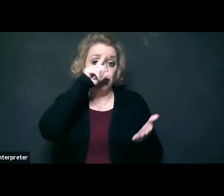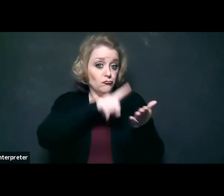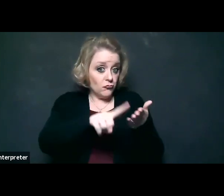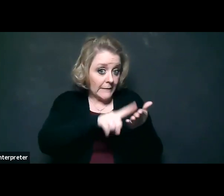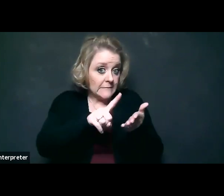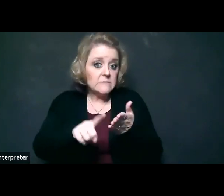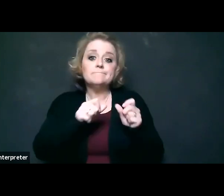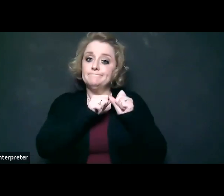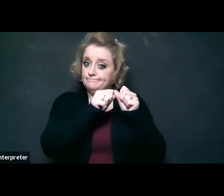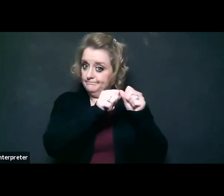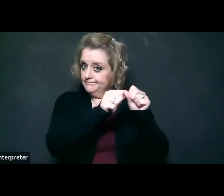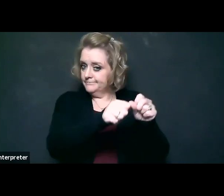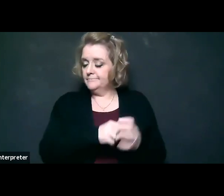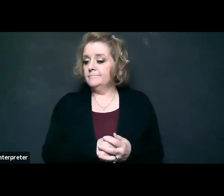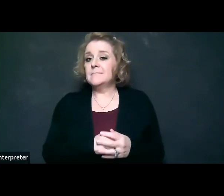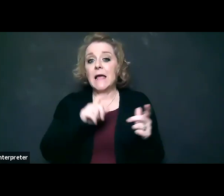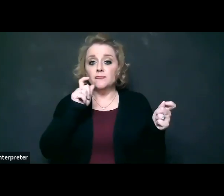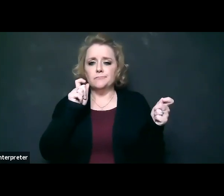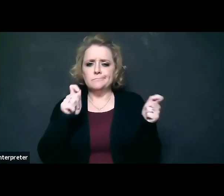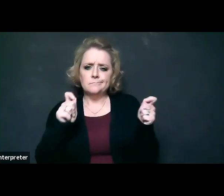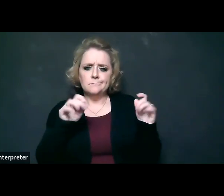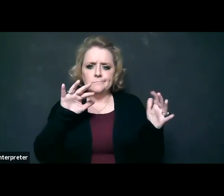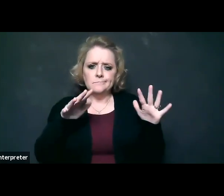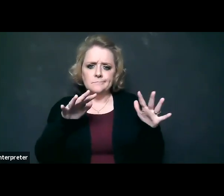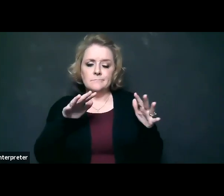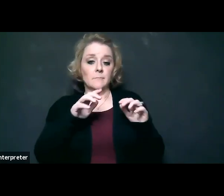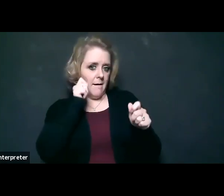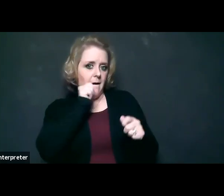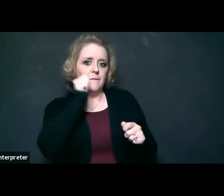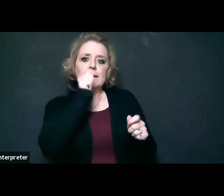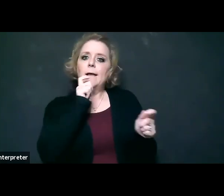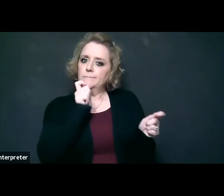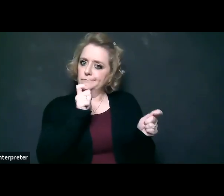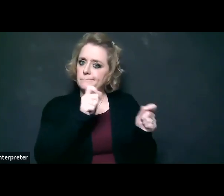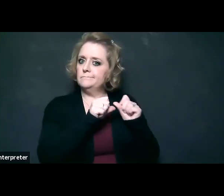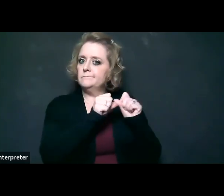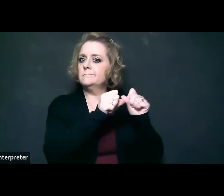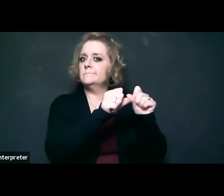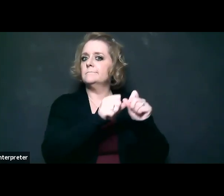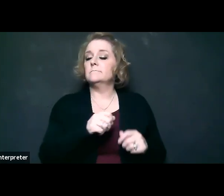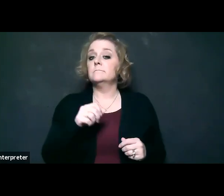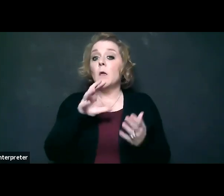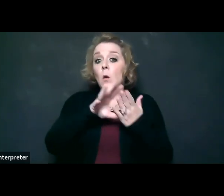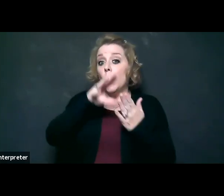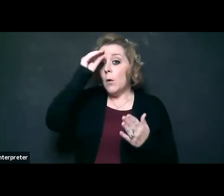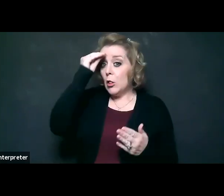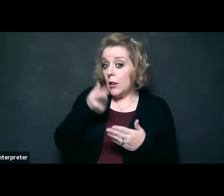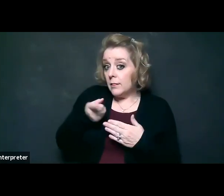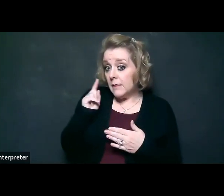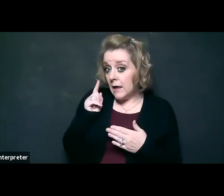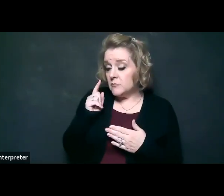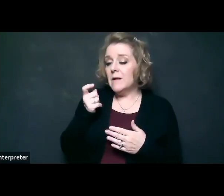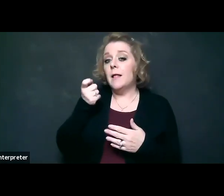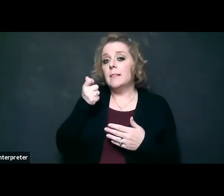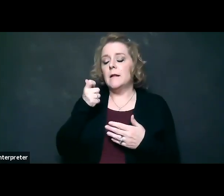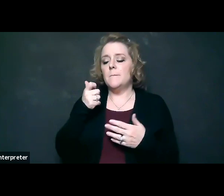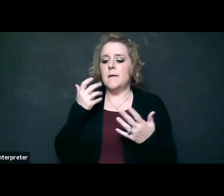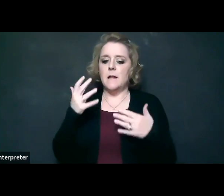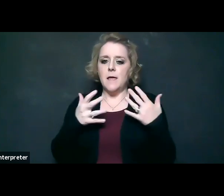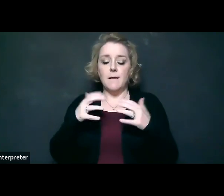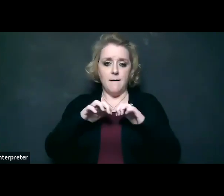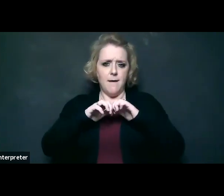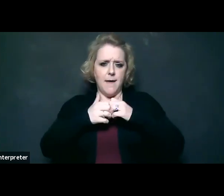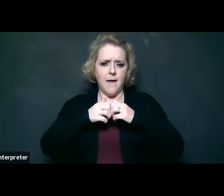our strategies. We learn more every day. We learned last week a little bit more about how well the